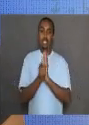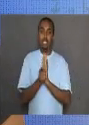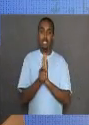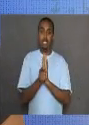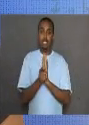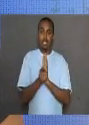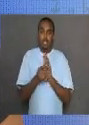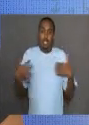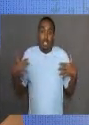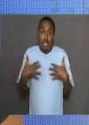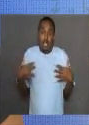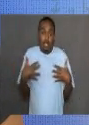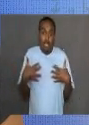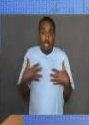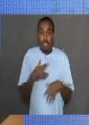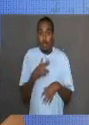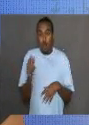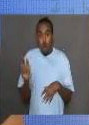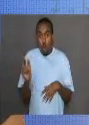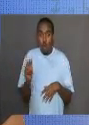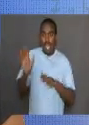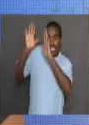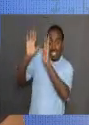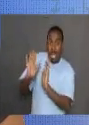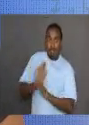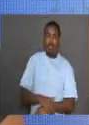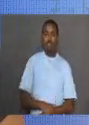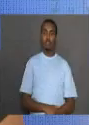as anxiety or excitement.